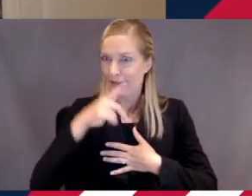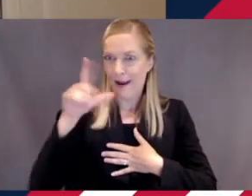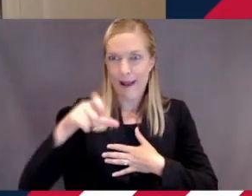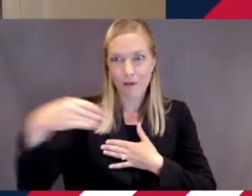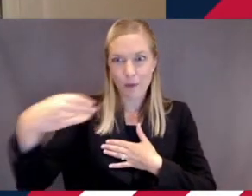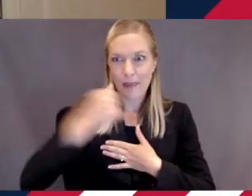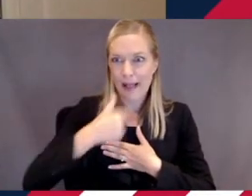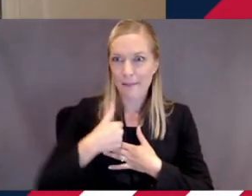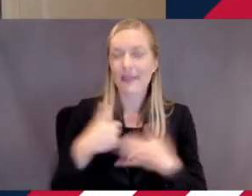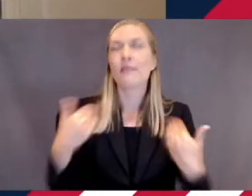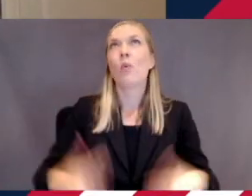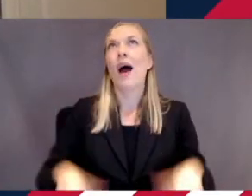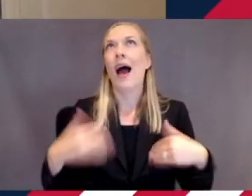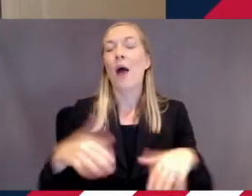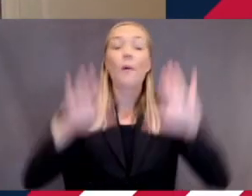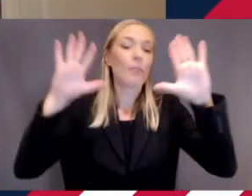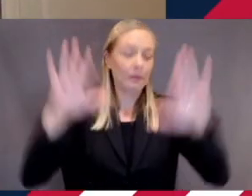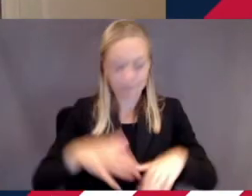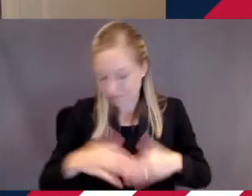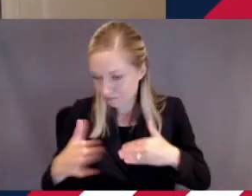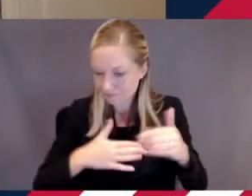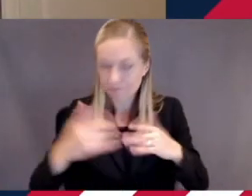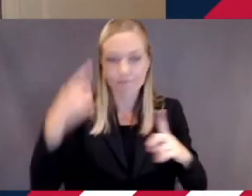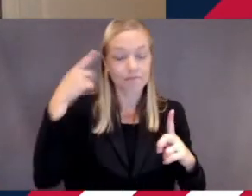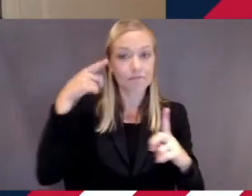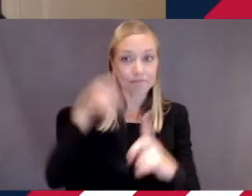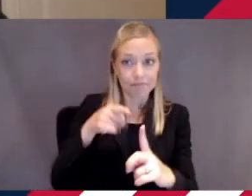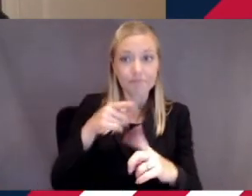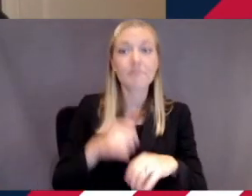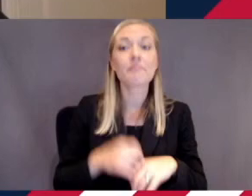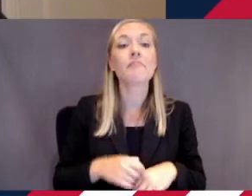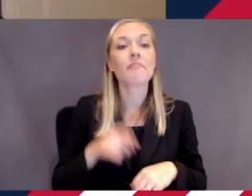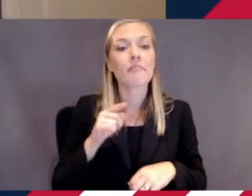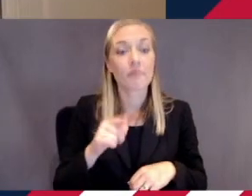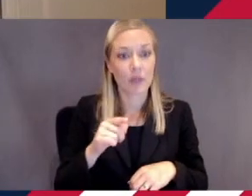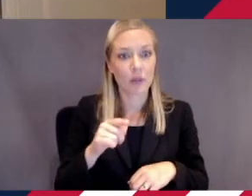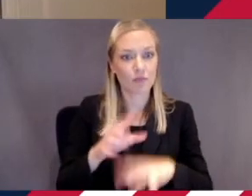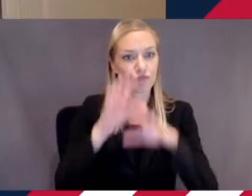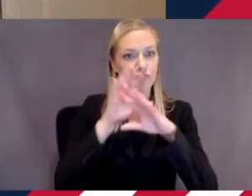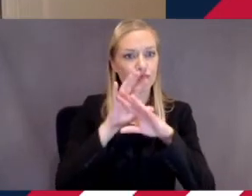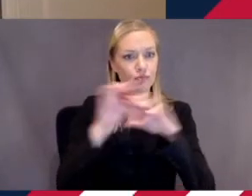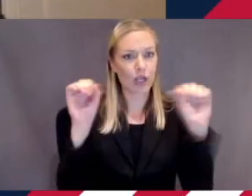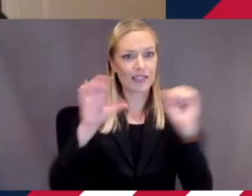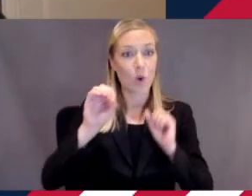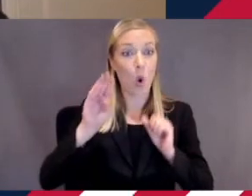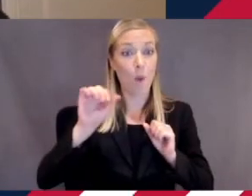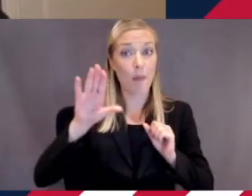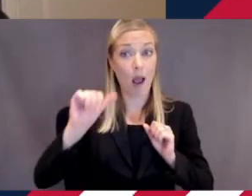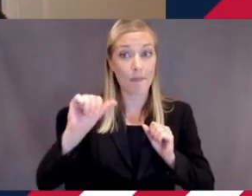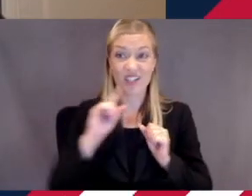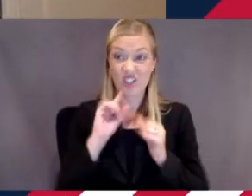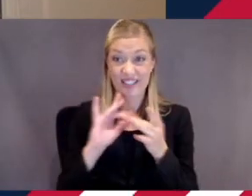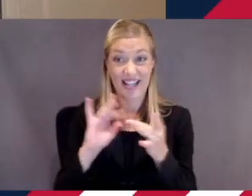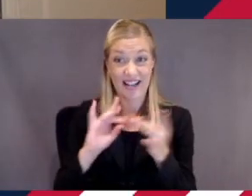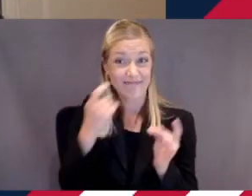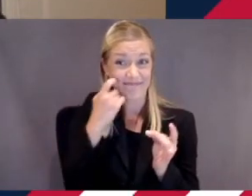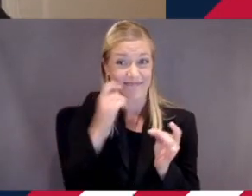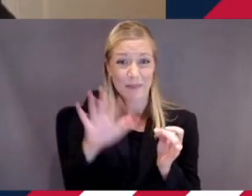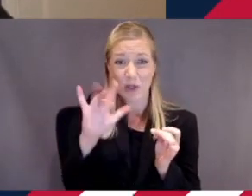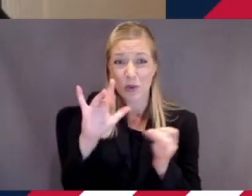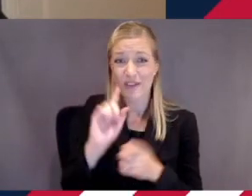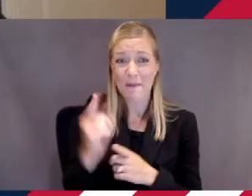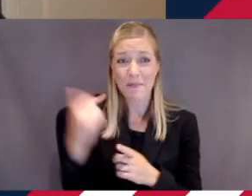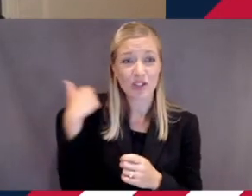President Obama said about 25 minutes ago, you know, this country is a constant work in progress. We take the